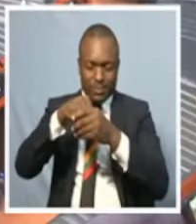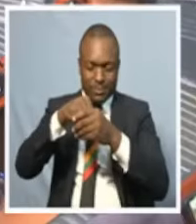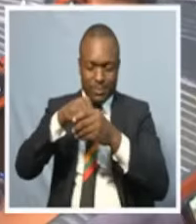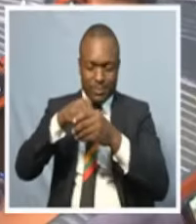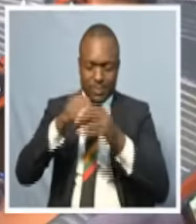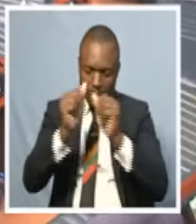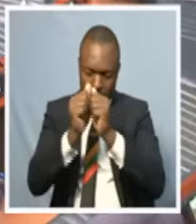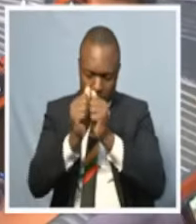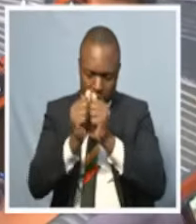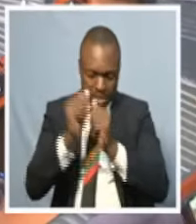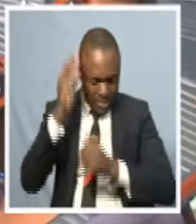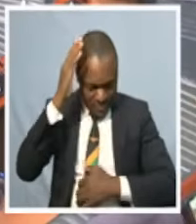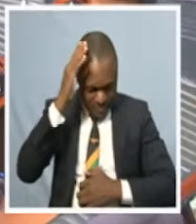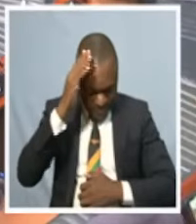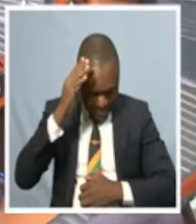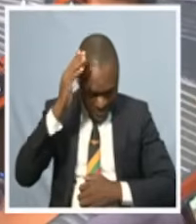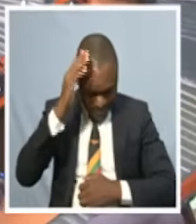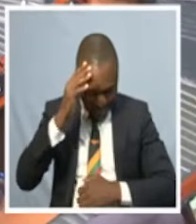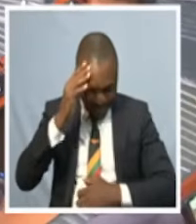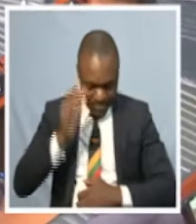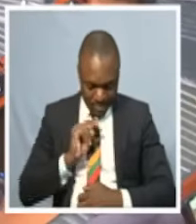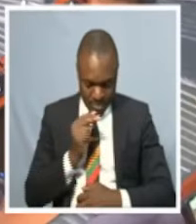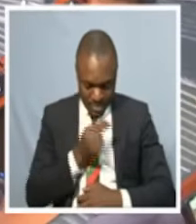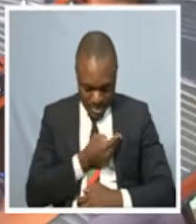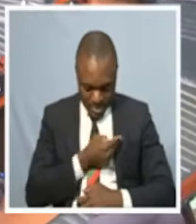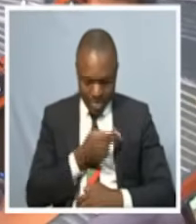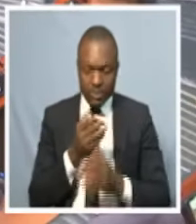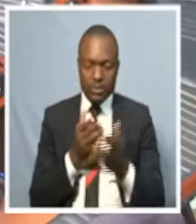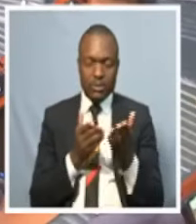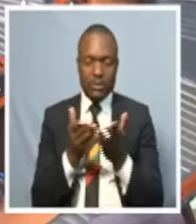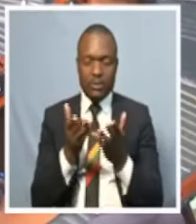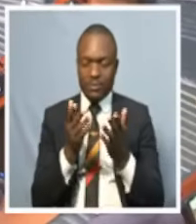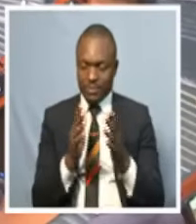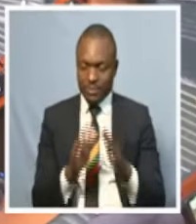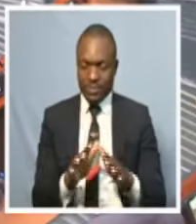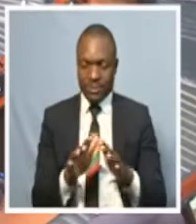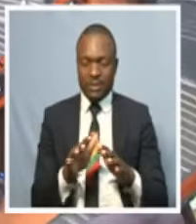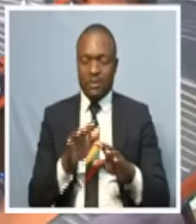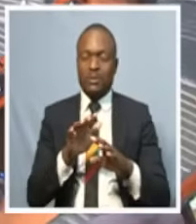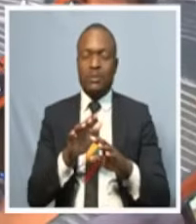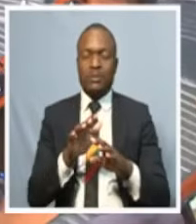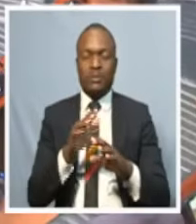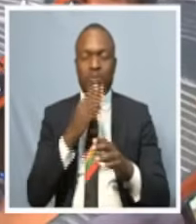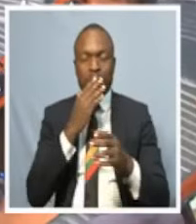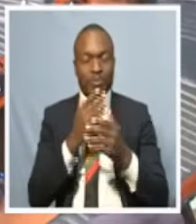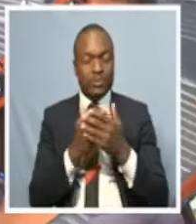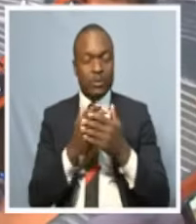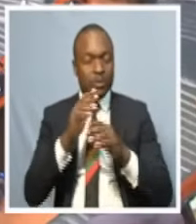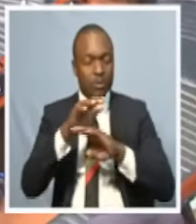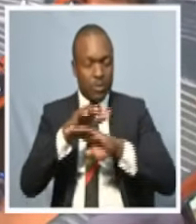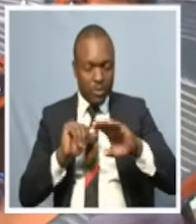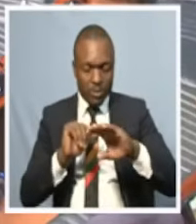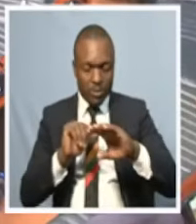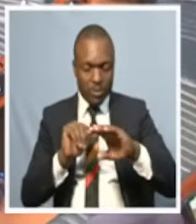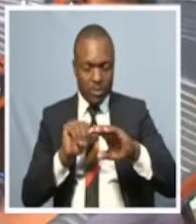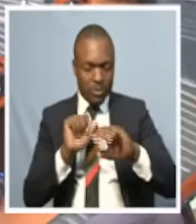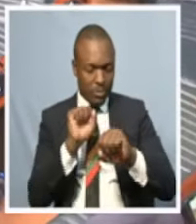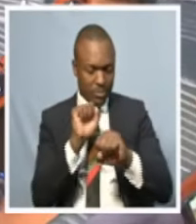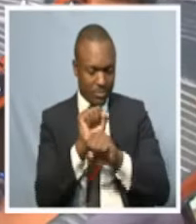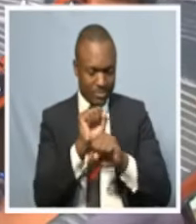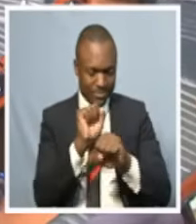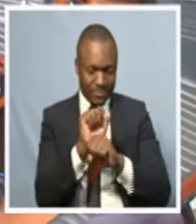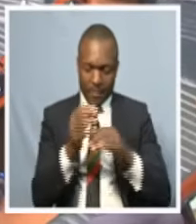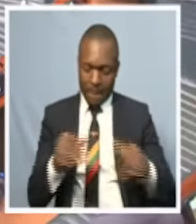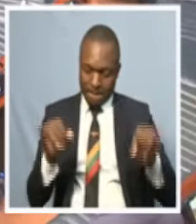consider with your abundant favor us, your servants, whom you've been pleased to call to the performance